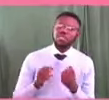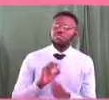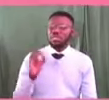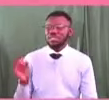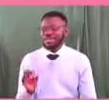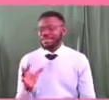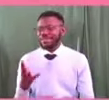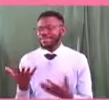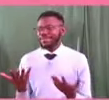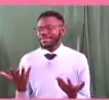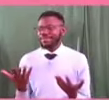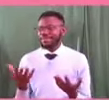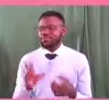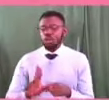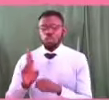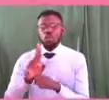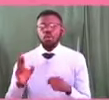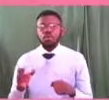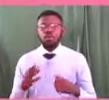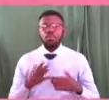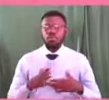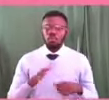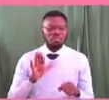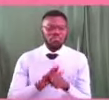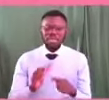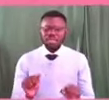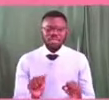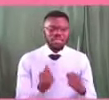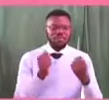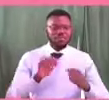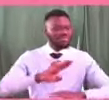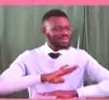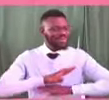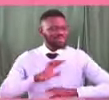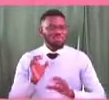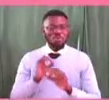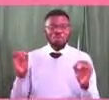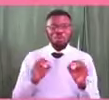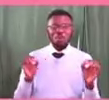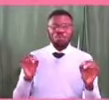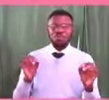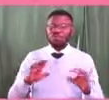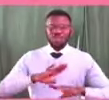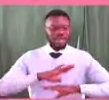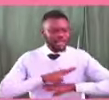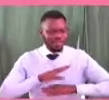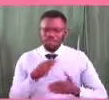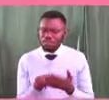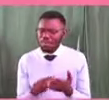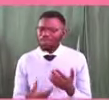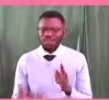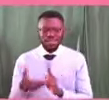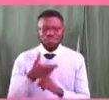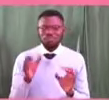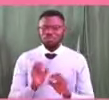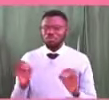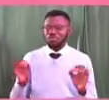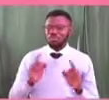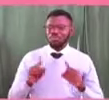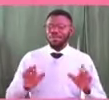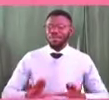Out of this, many are not saving enough for adequate income replacement. It is necessary